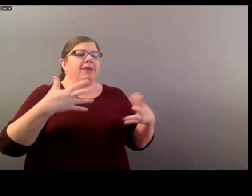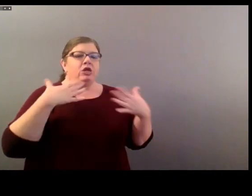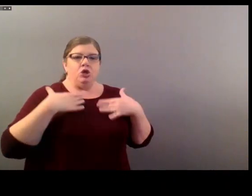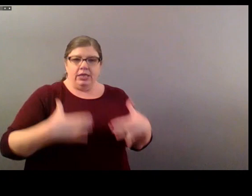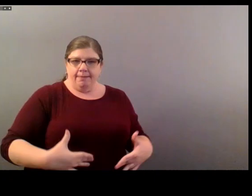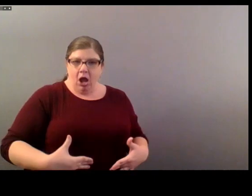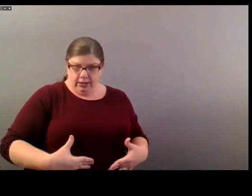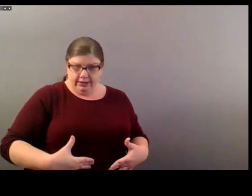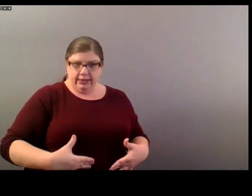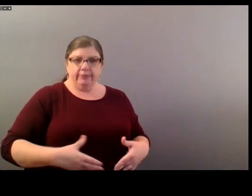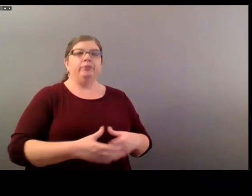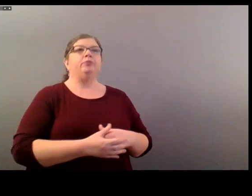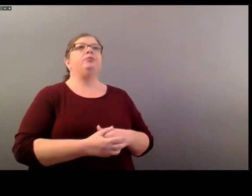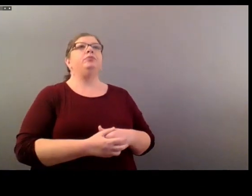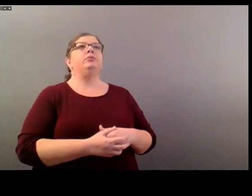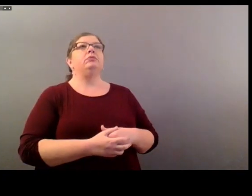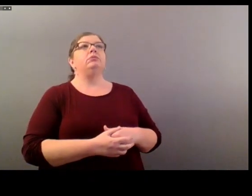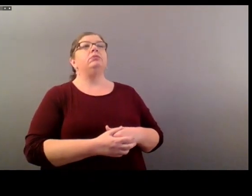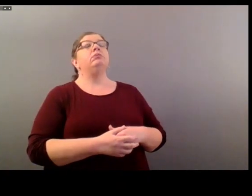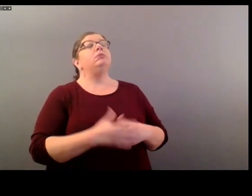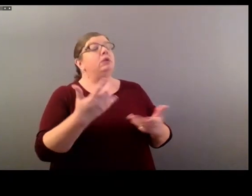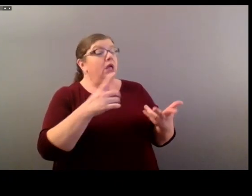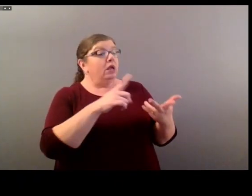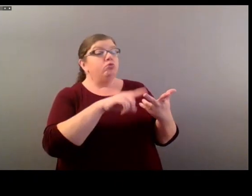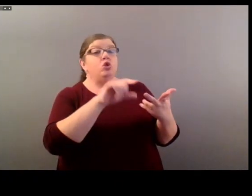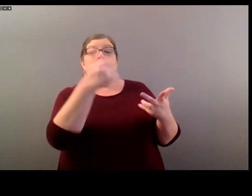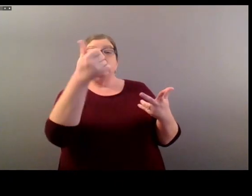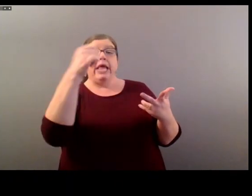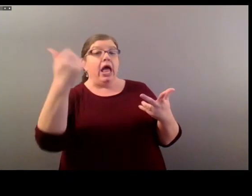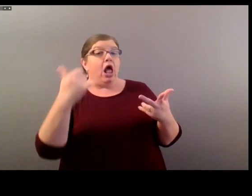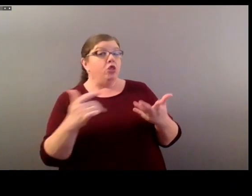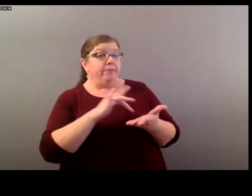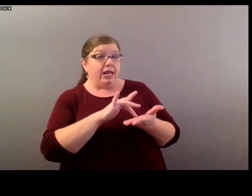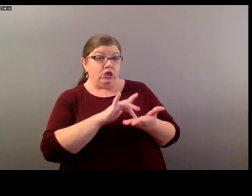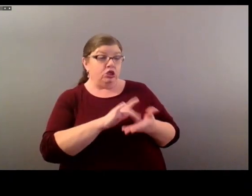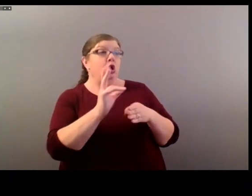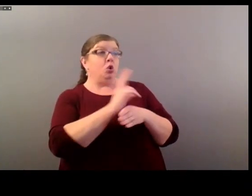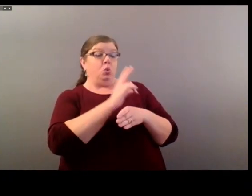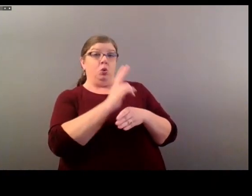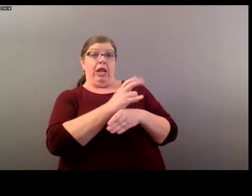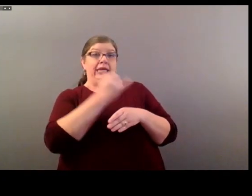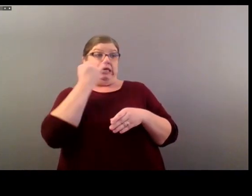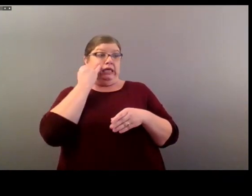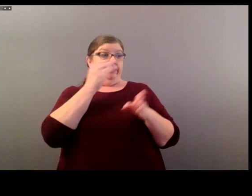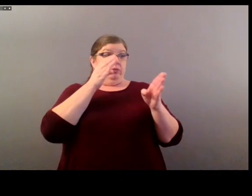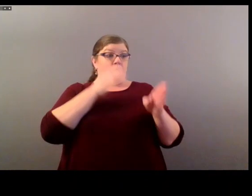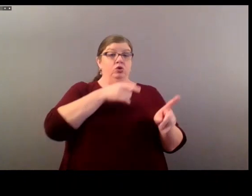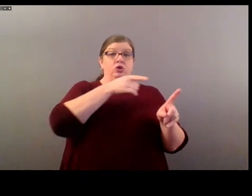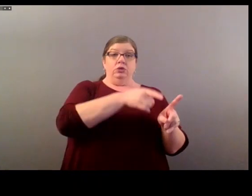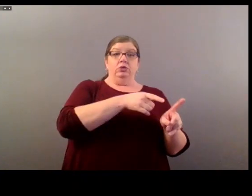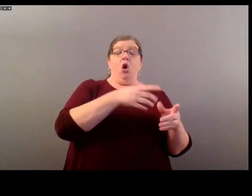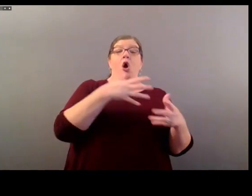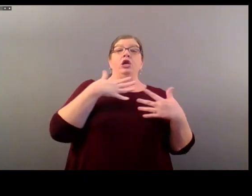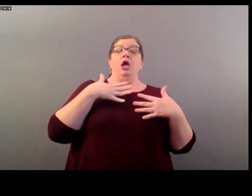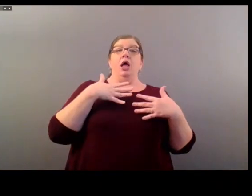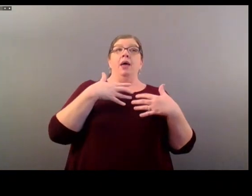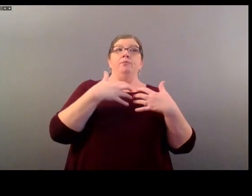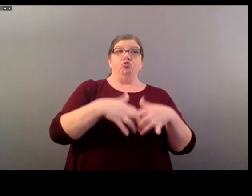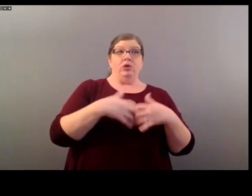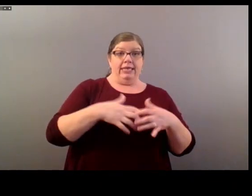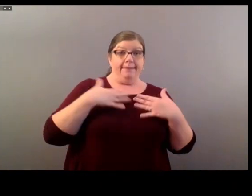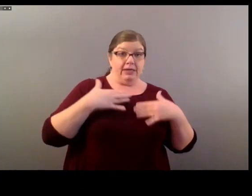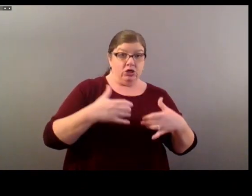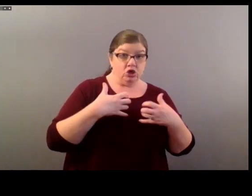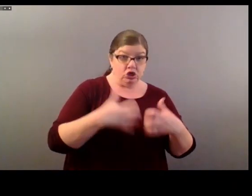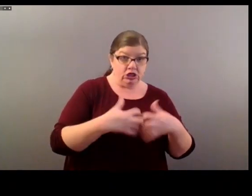And then there are other medicines that are utilized if somebody is on a ventilator.